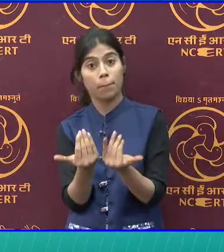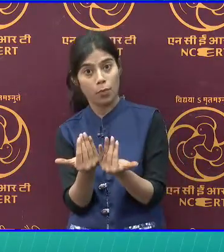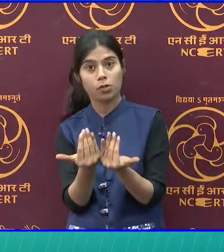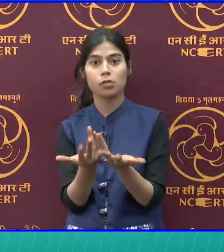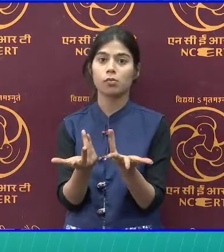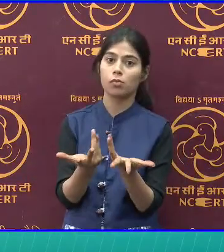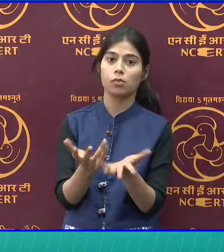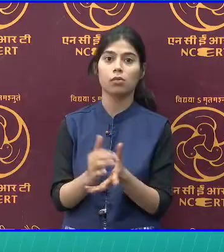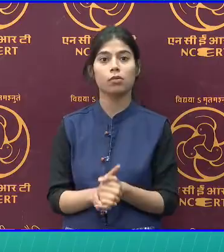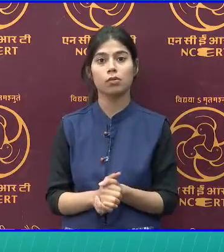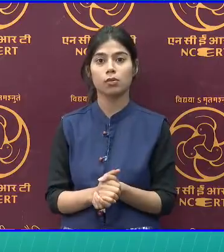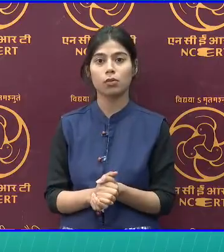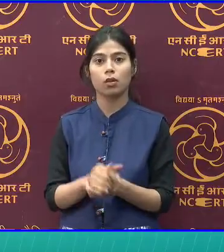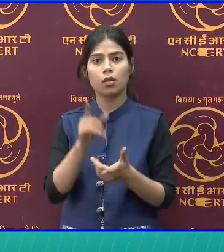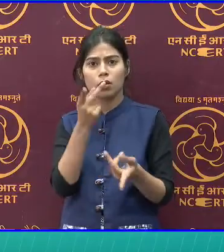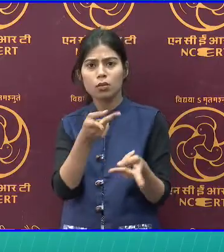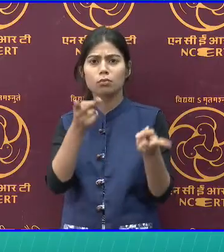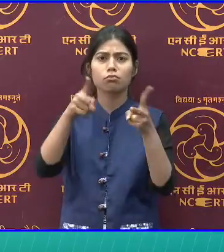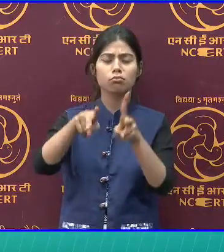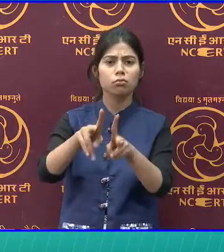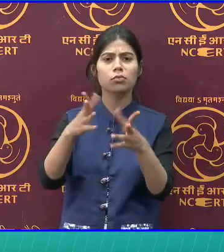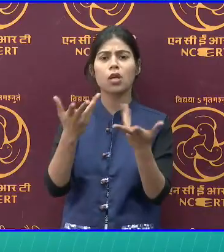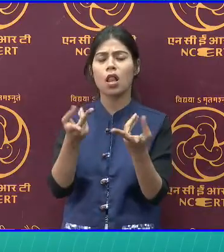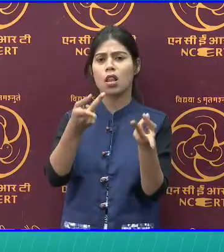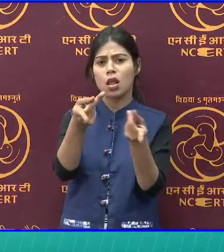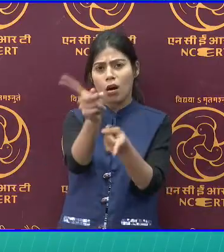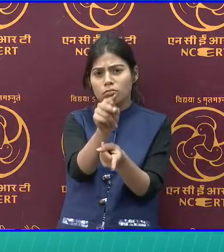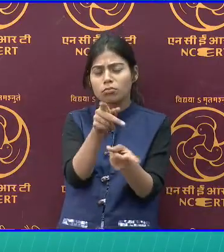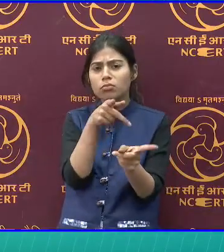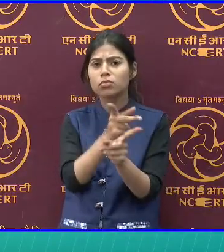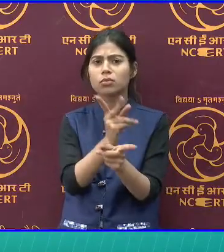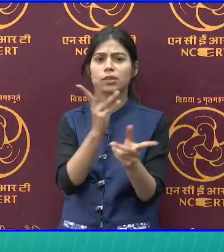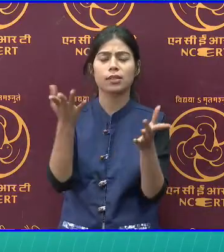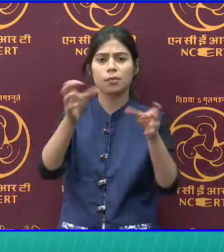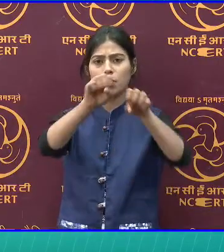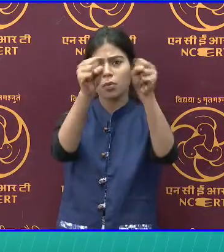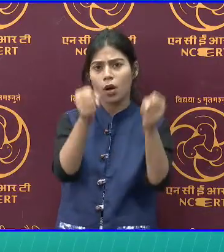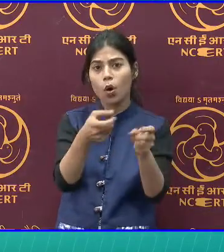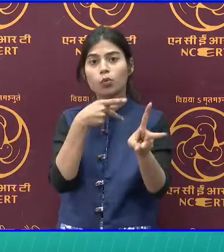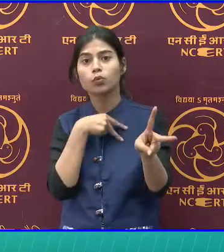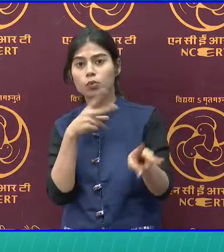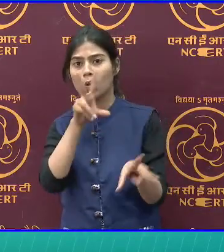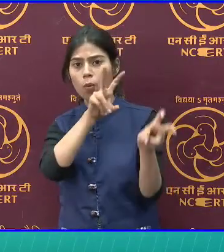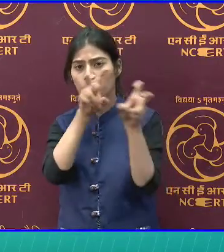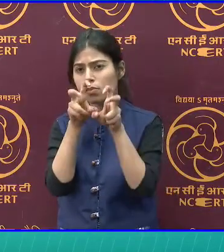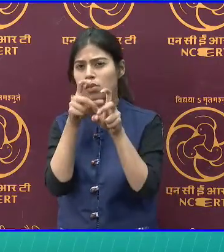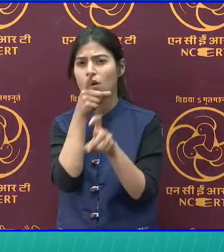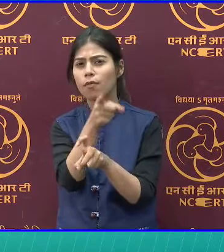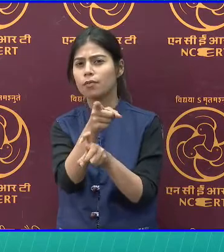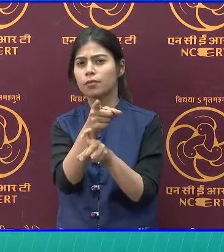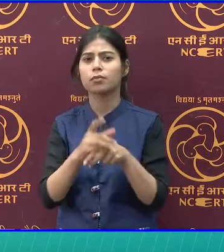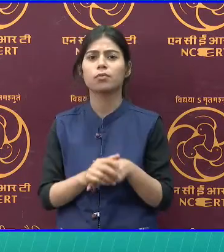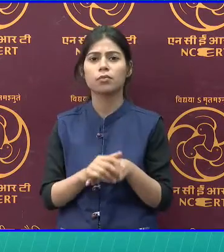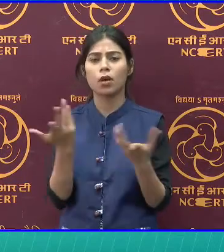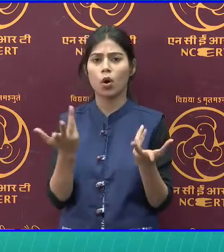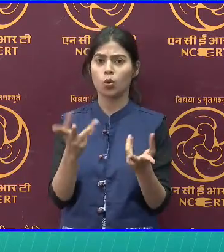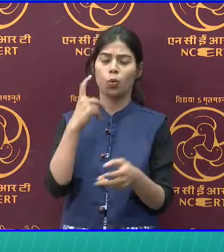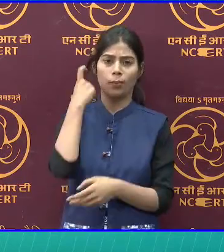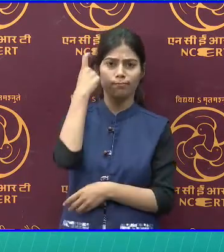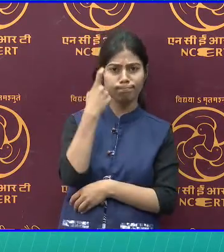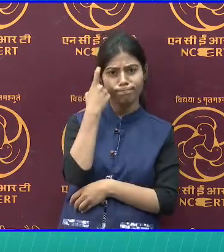see the repetitive structure, and you have to observe, provide opportunities for critical